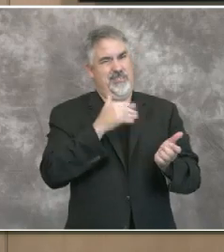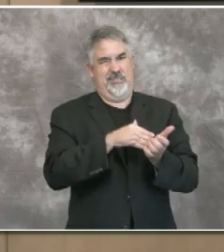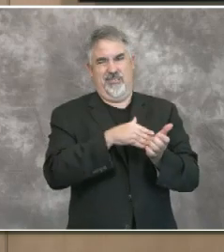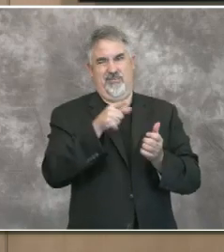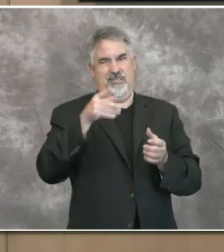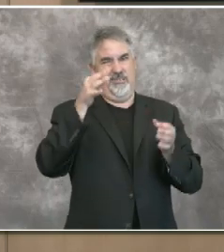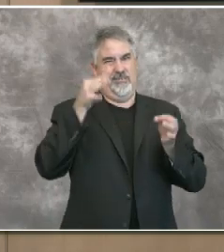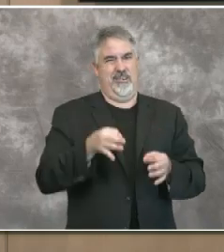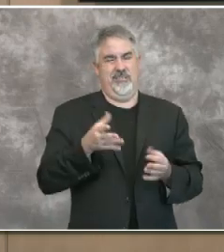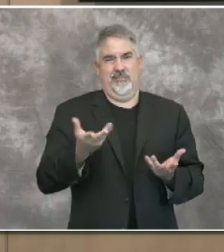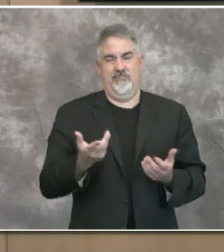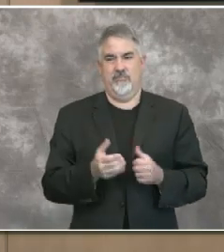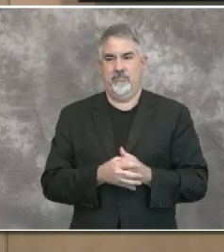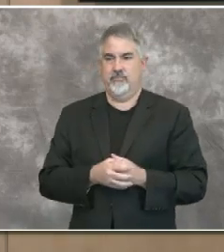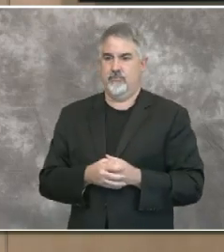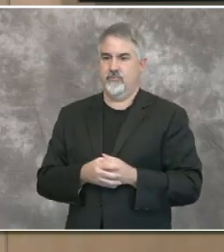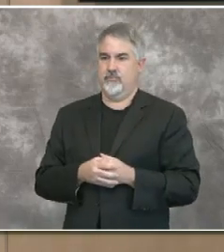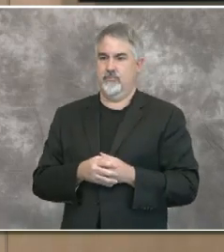the support of CDC guidelines.